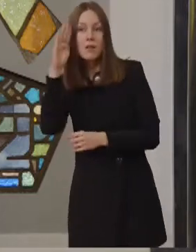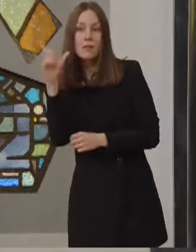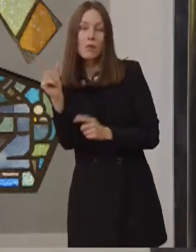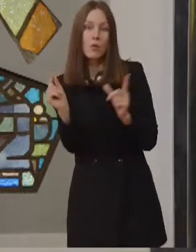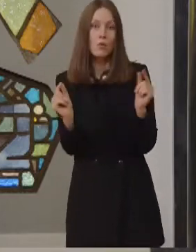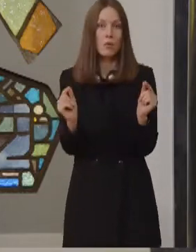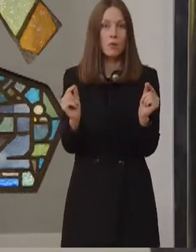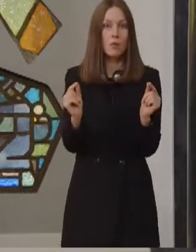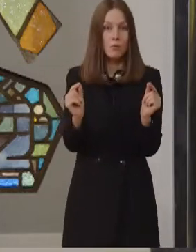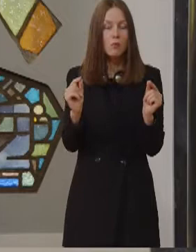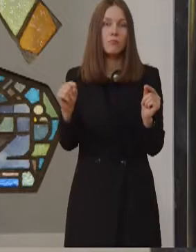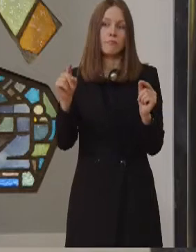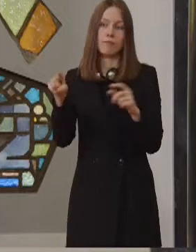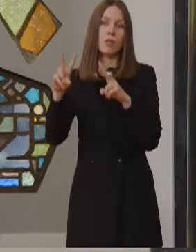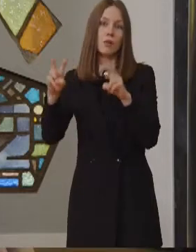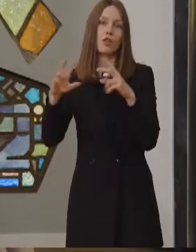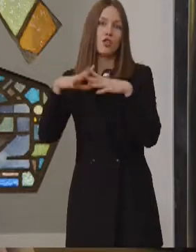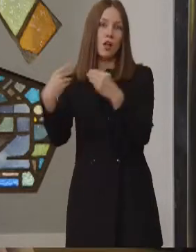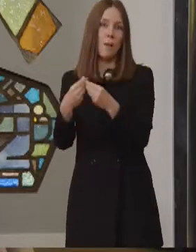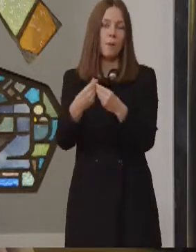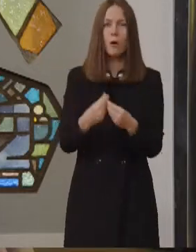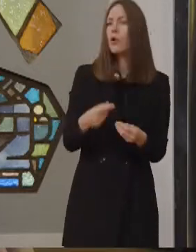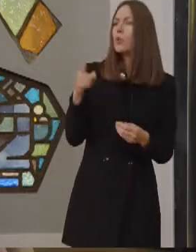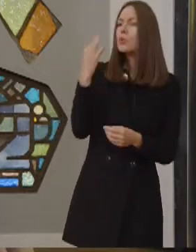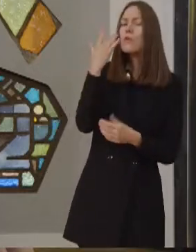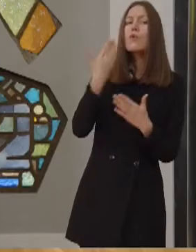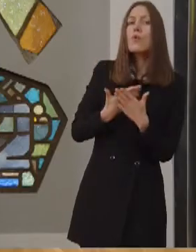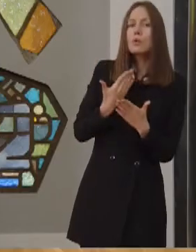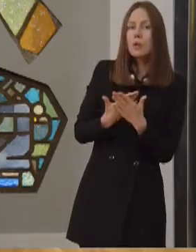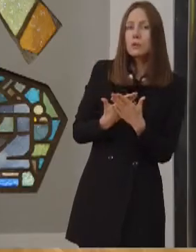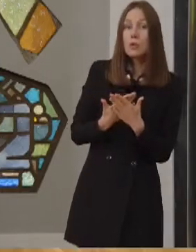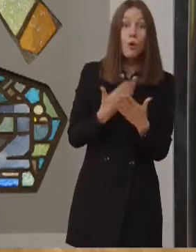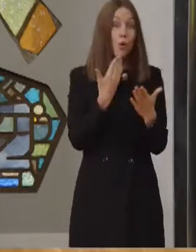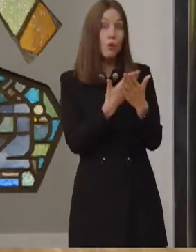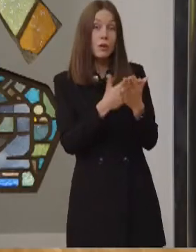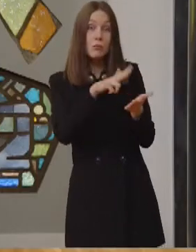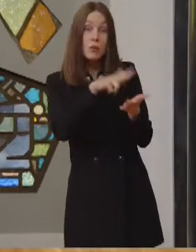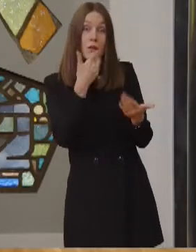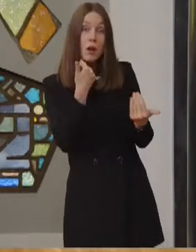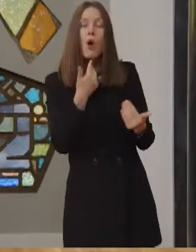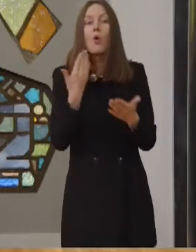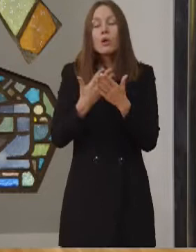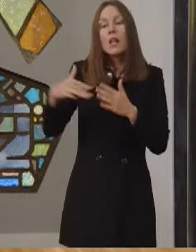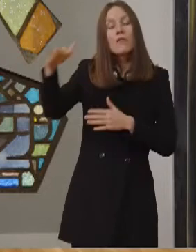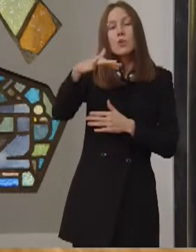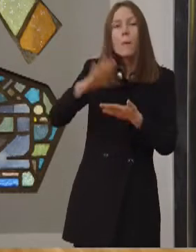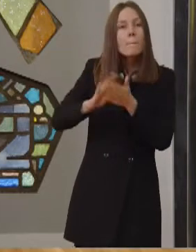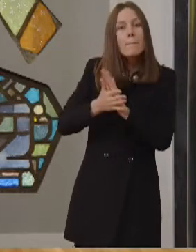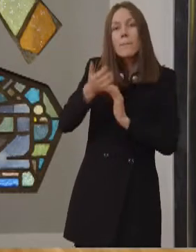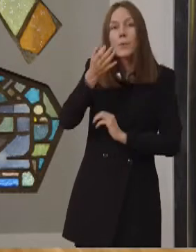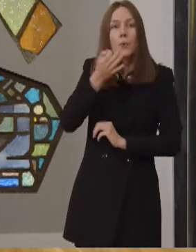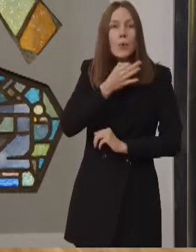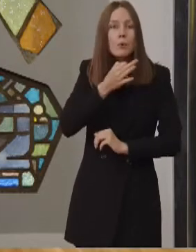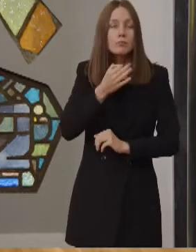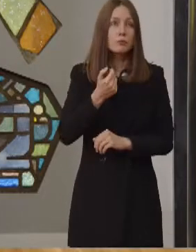that same-sex partners are considered as family. Why do you think that is the case? why they are not recognized, or why we are not